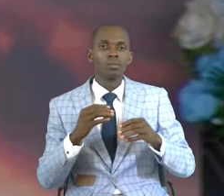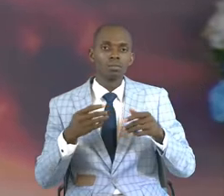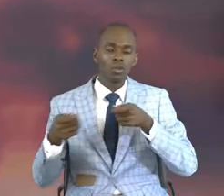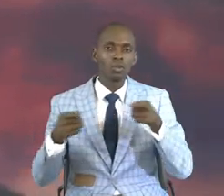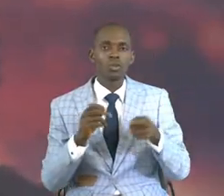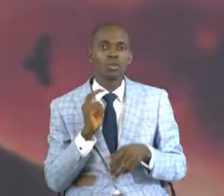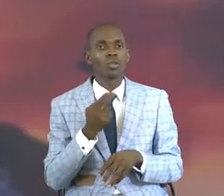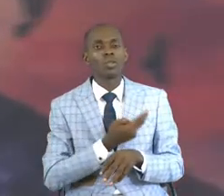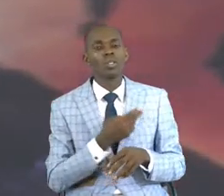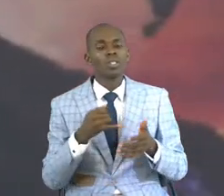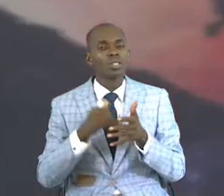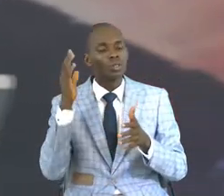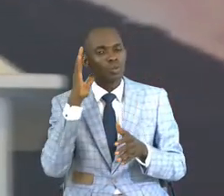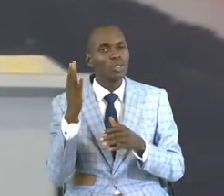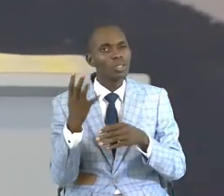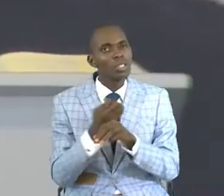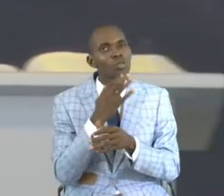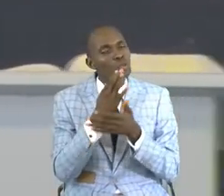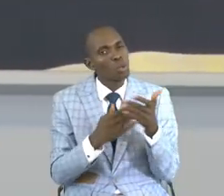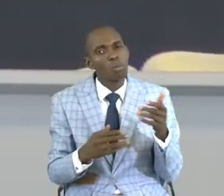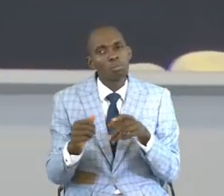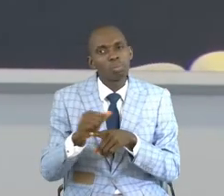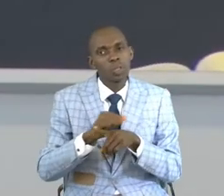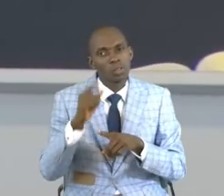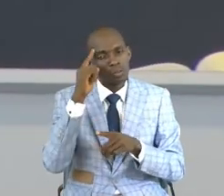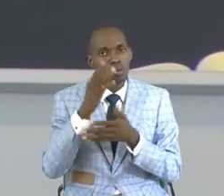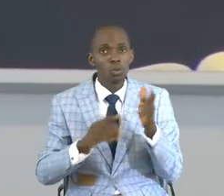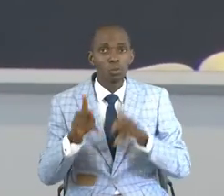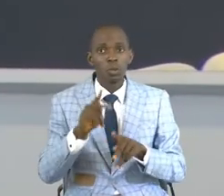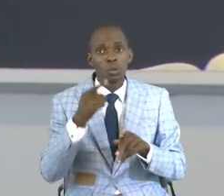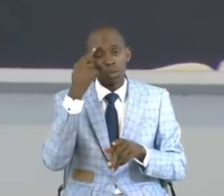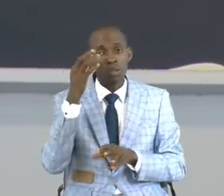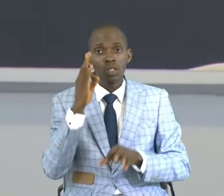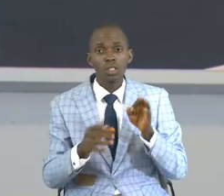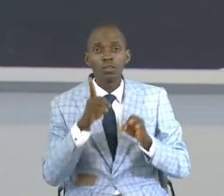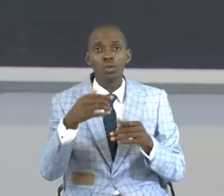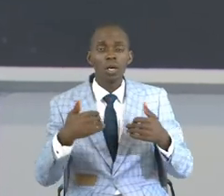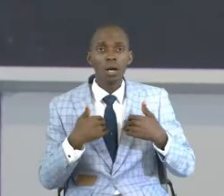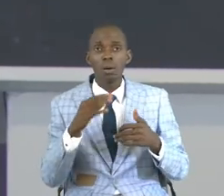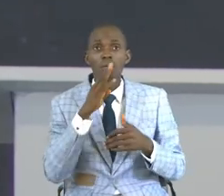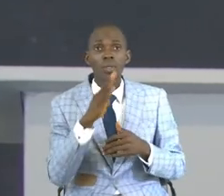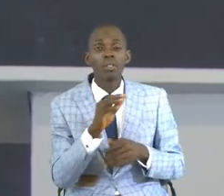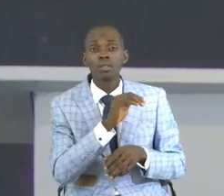some practice for some people, because if you have been an impetuous person, if you have been a person